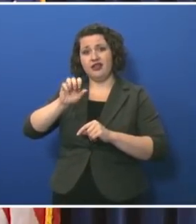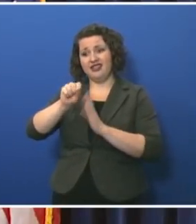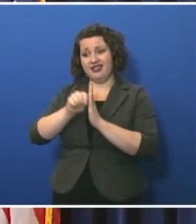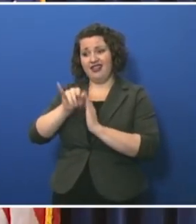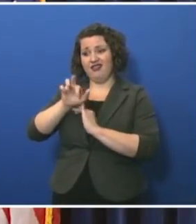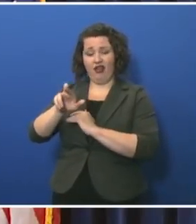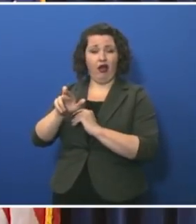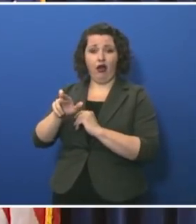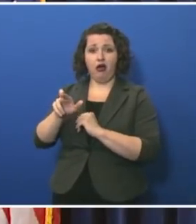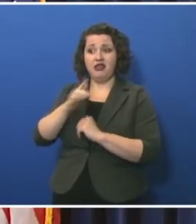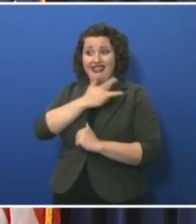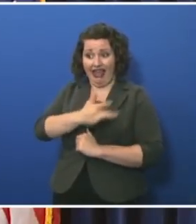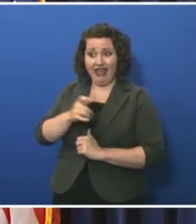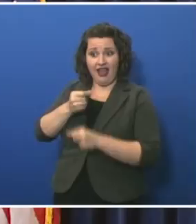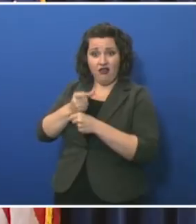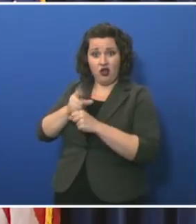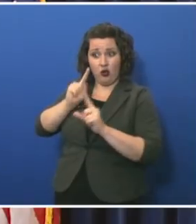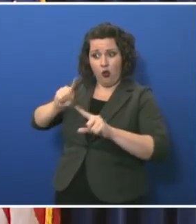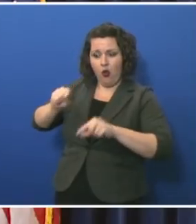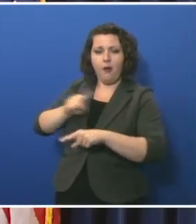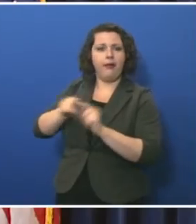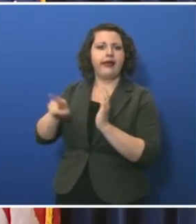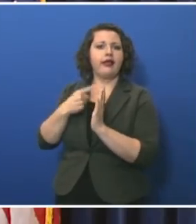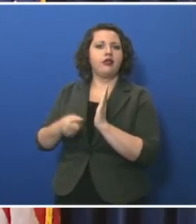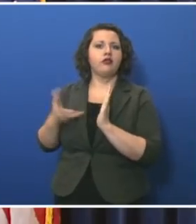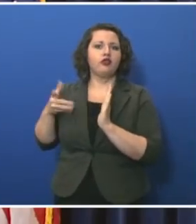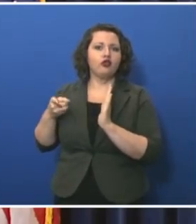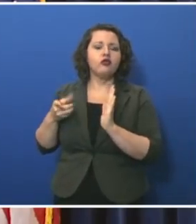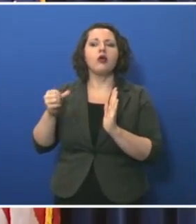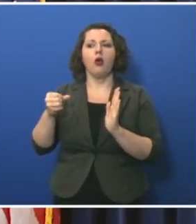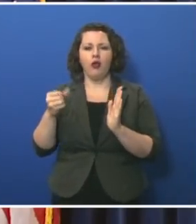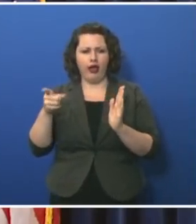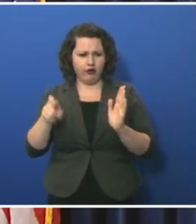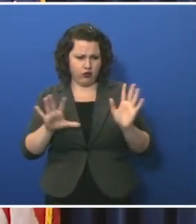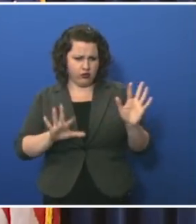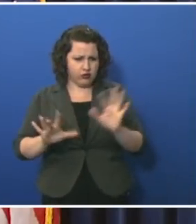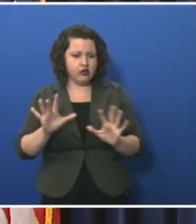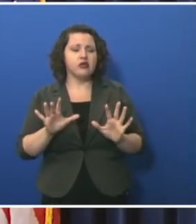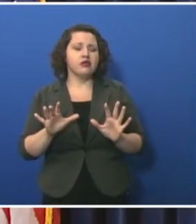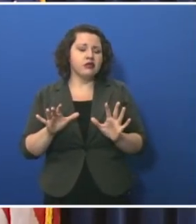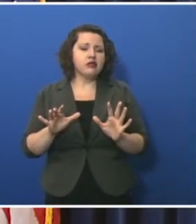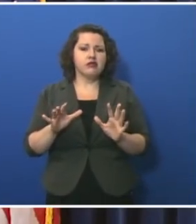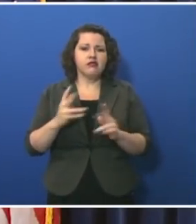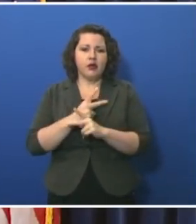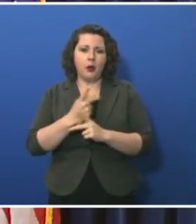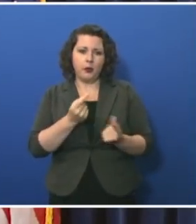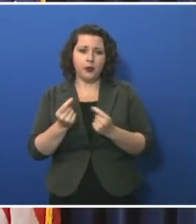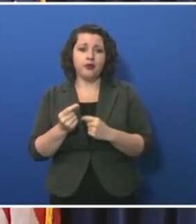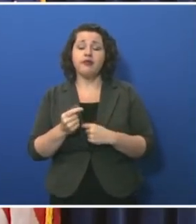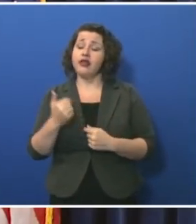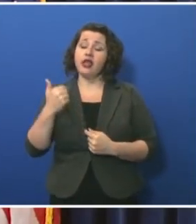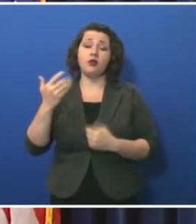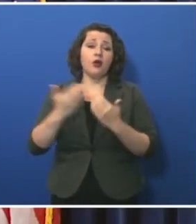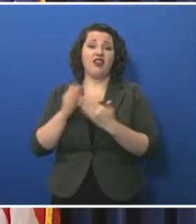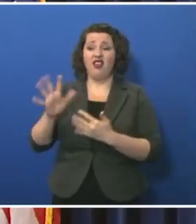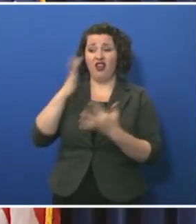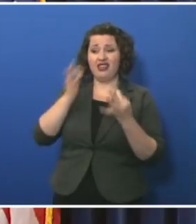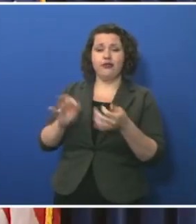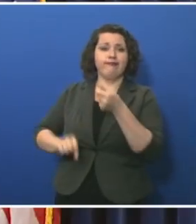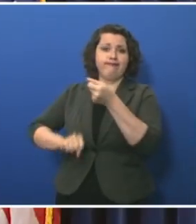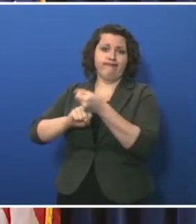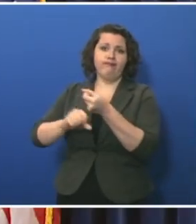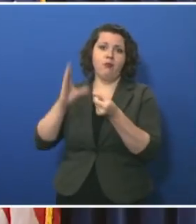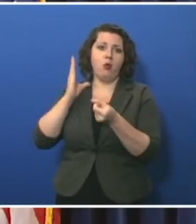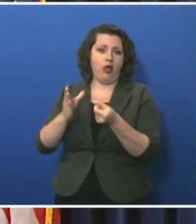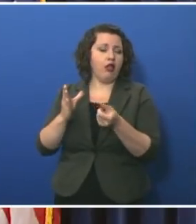that's some of the things that they'll have to work through when they meet as a board. And I stand by whatever decision they make.